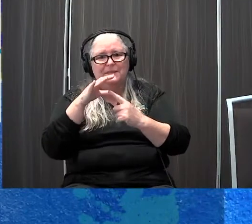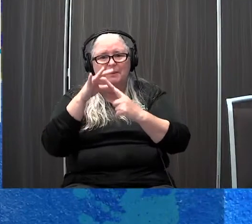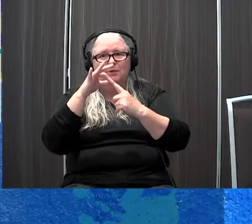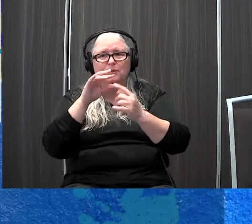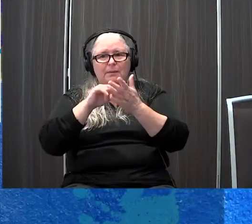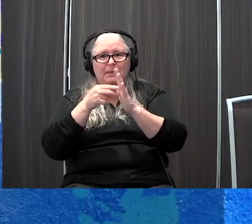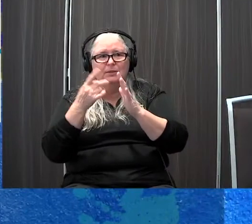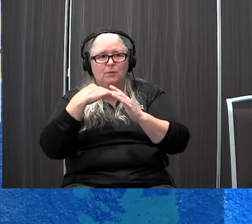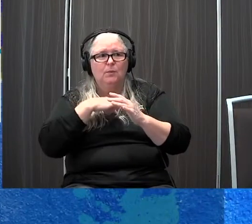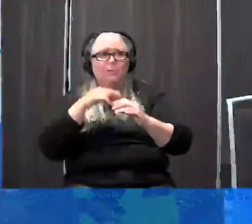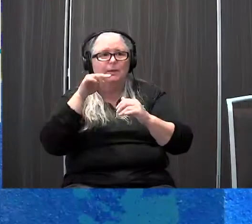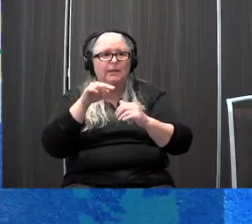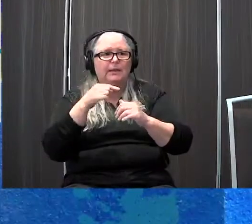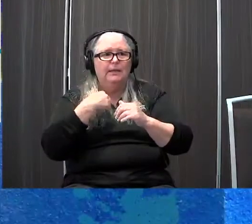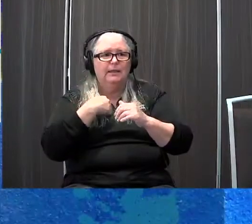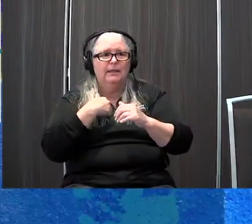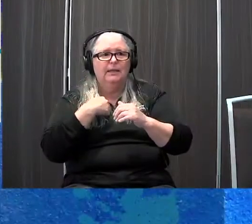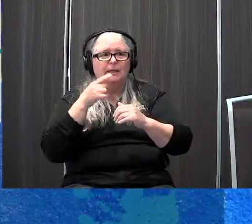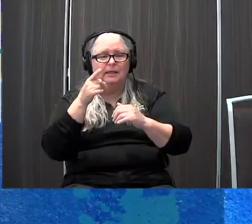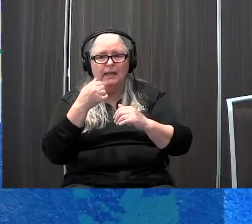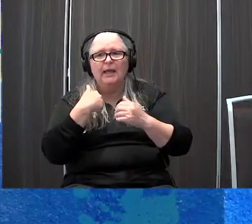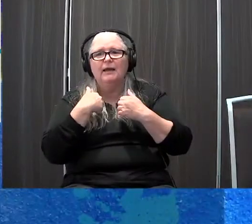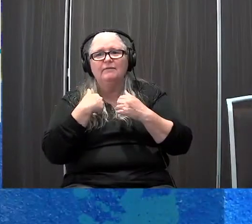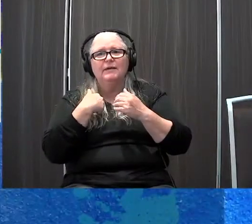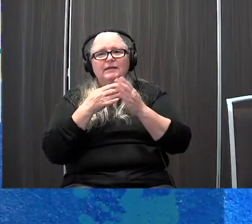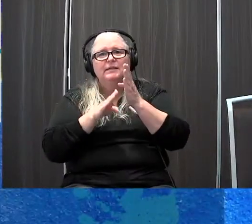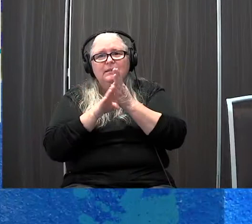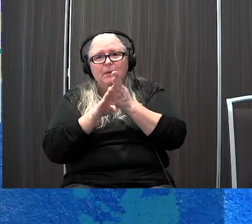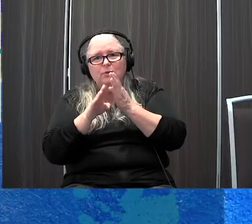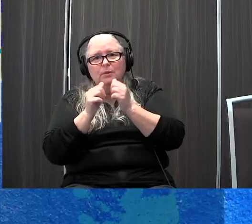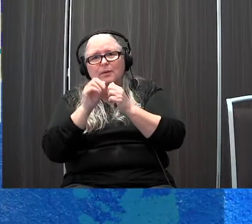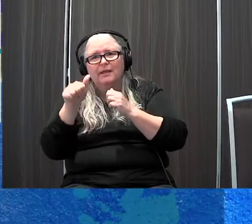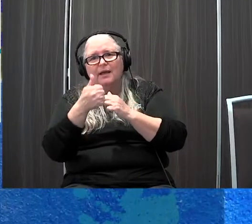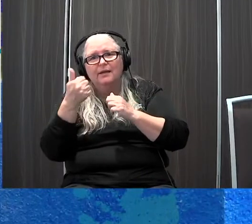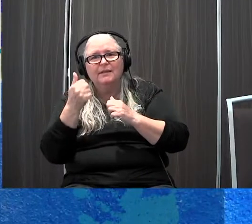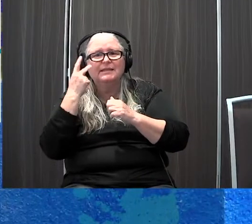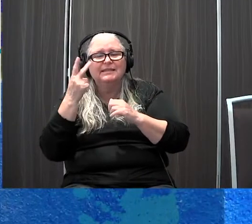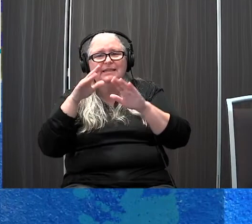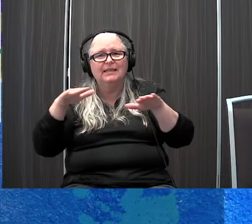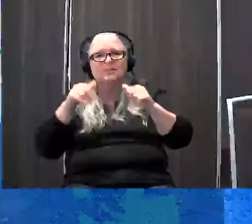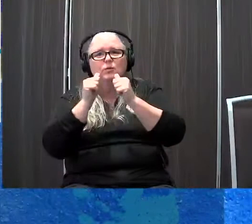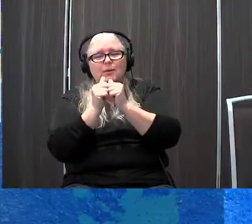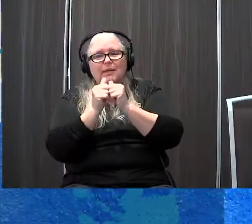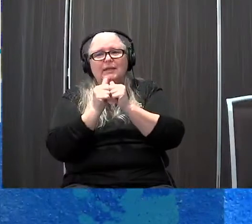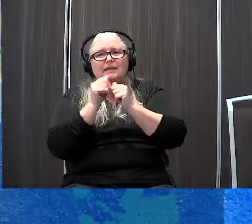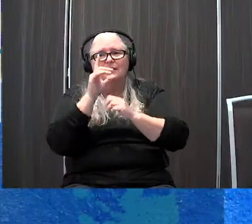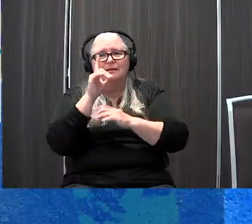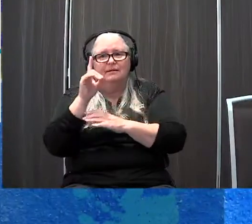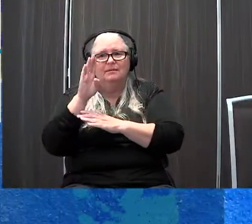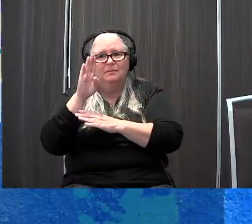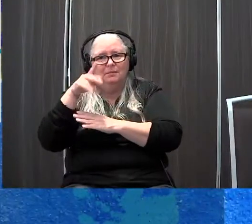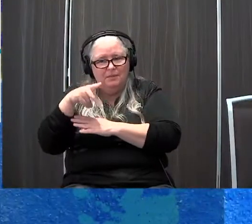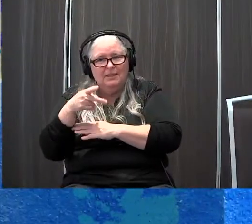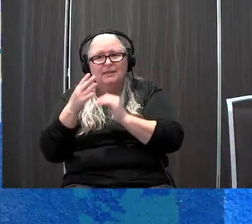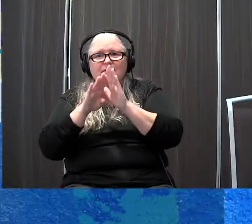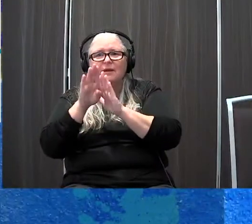that and could go work as a pediatrician, but decided we'd rather do something else and see kids with developmental disabilities. And so what kind